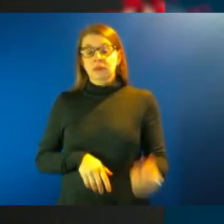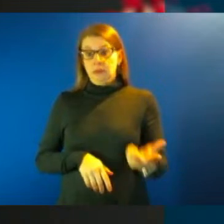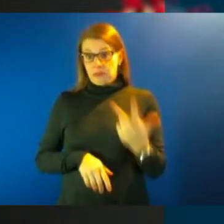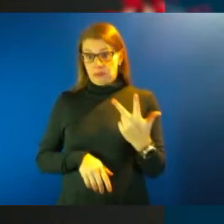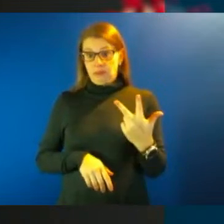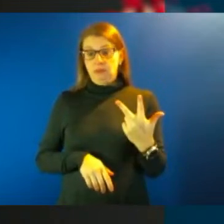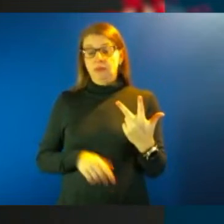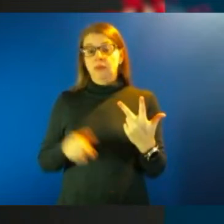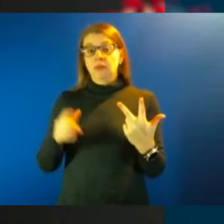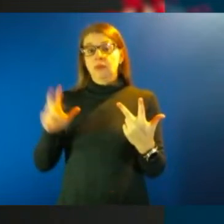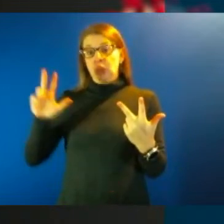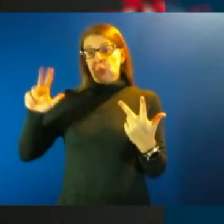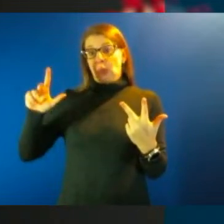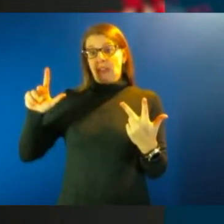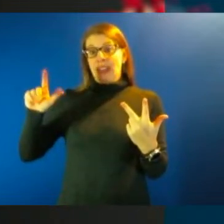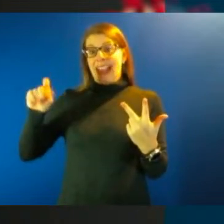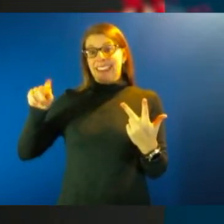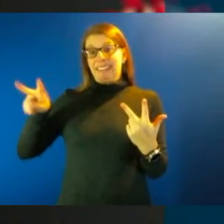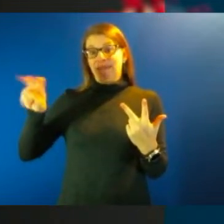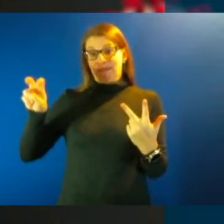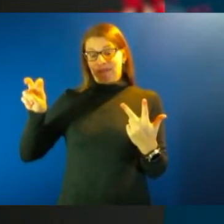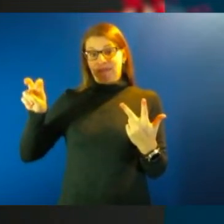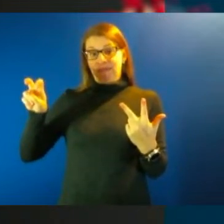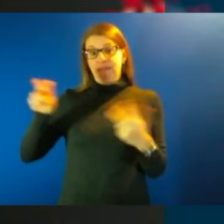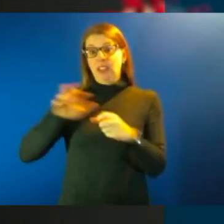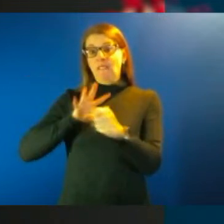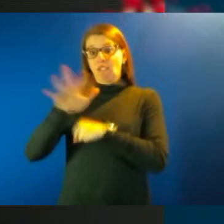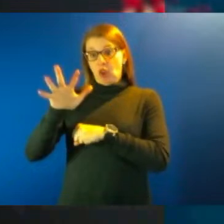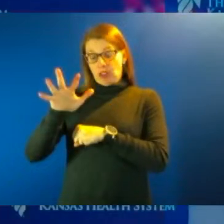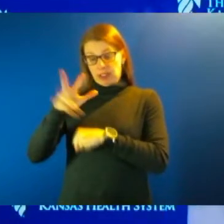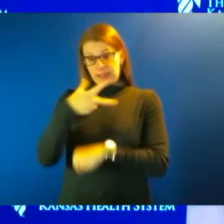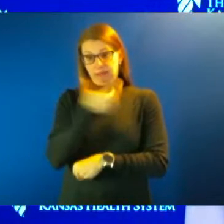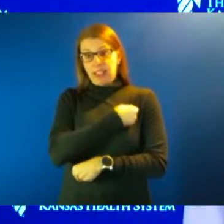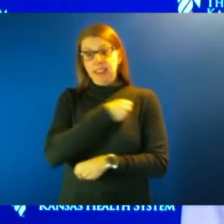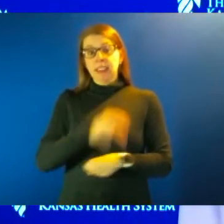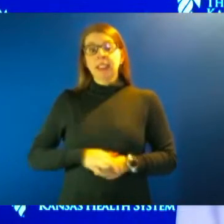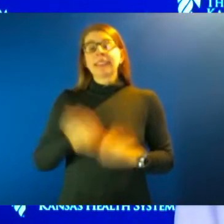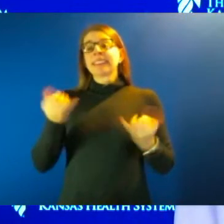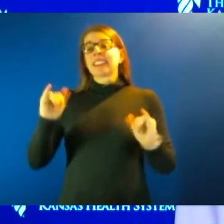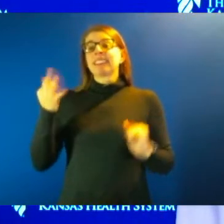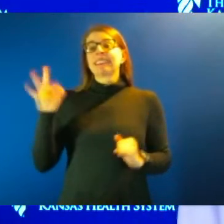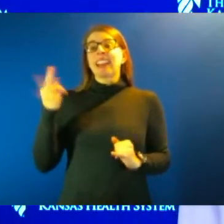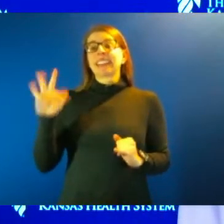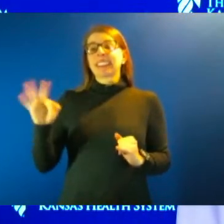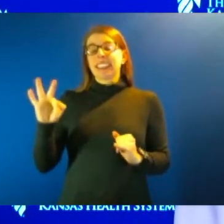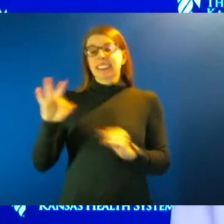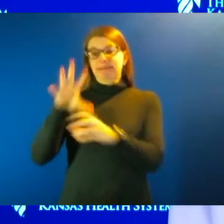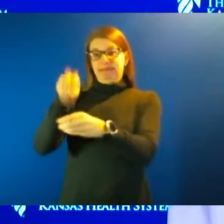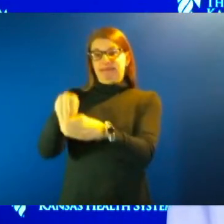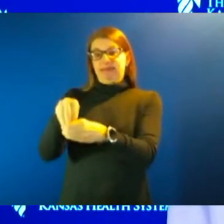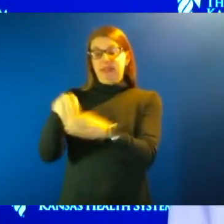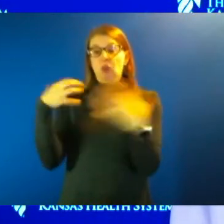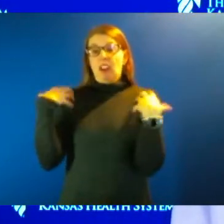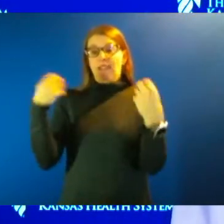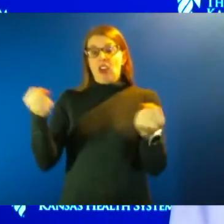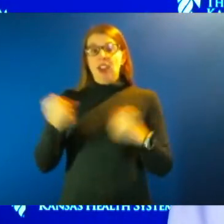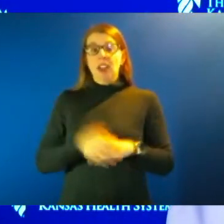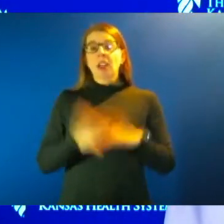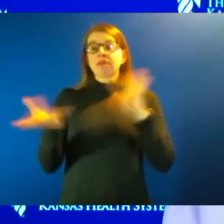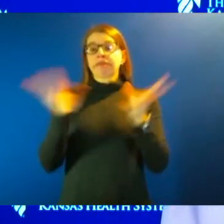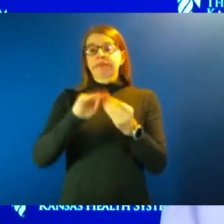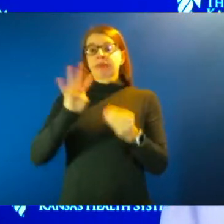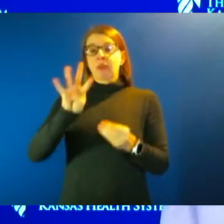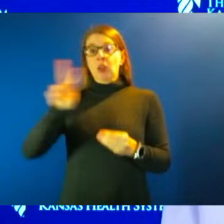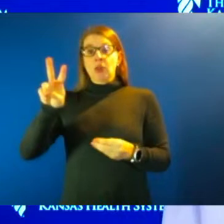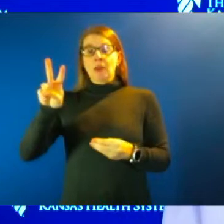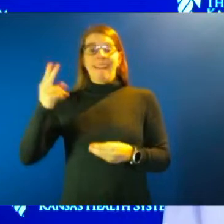our 23 active infections that are fully vaccinated. We still have 19 in that recovery period as well, so a total of 42. And Hayes has